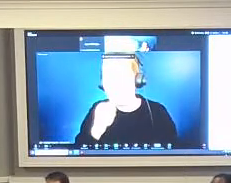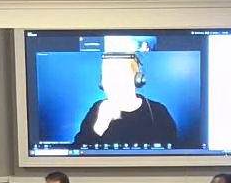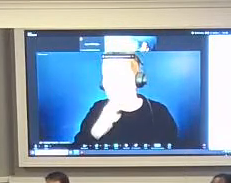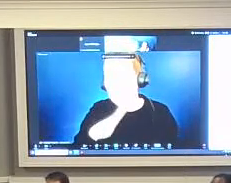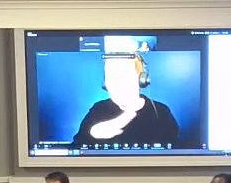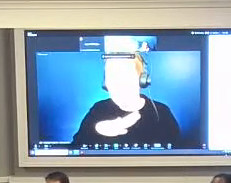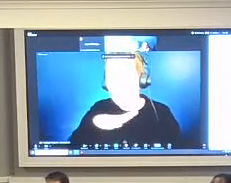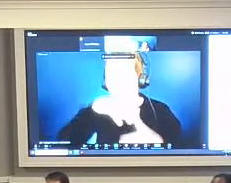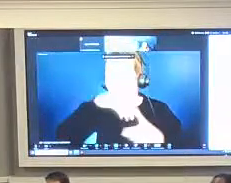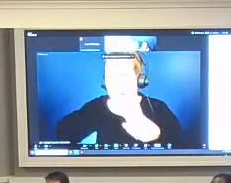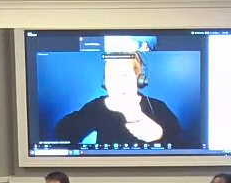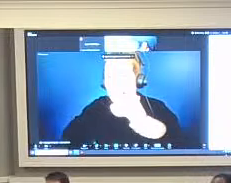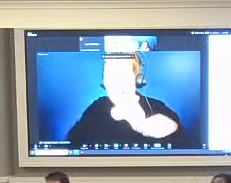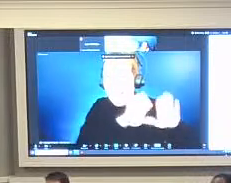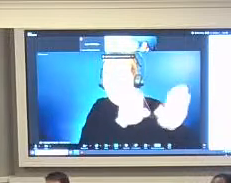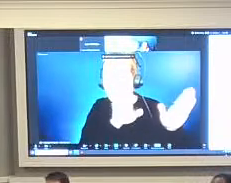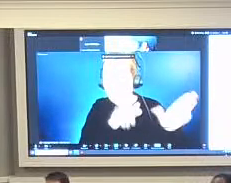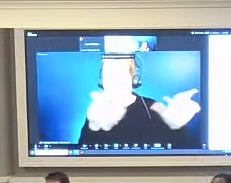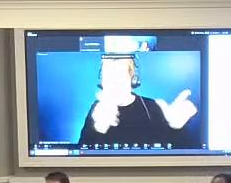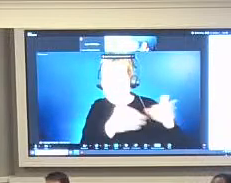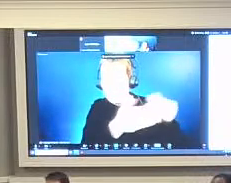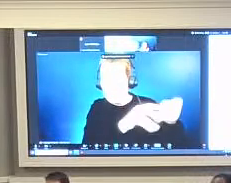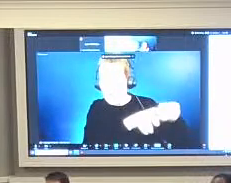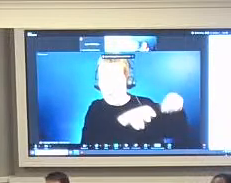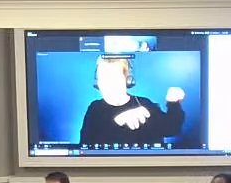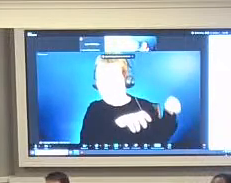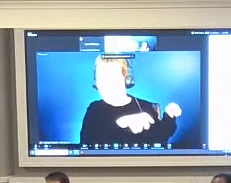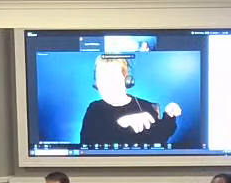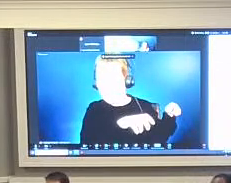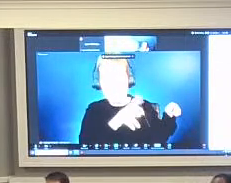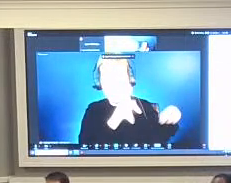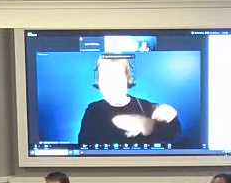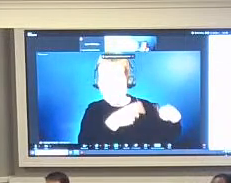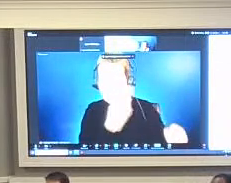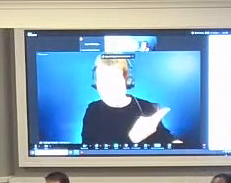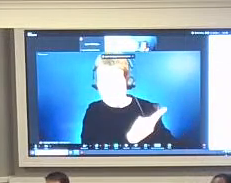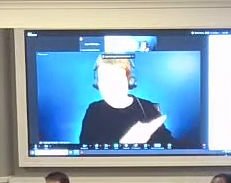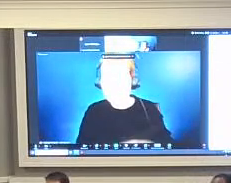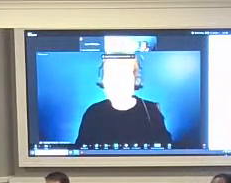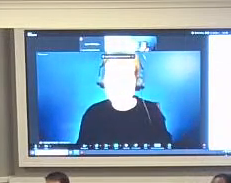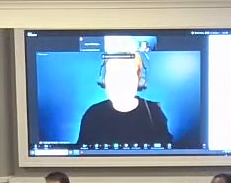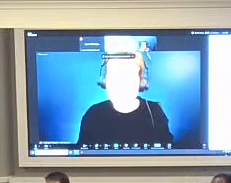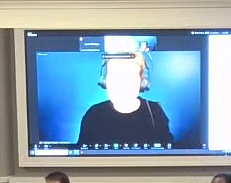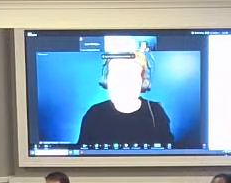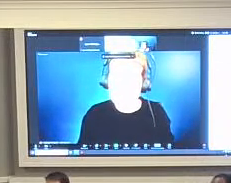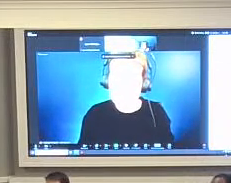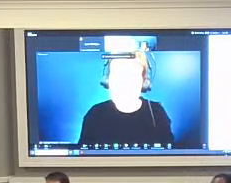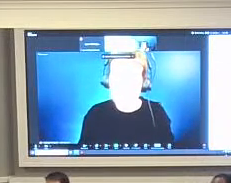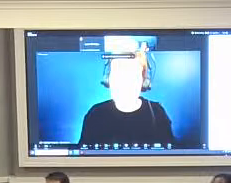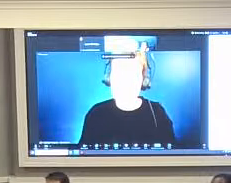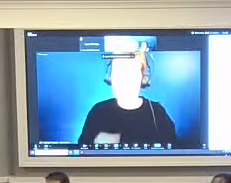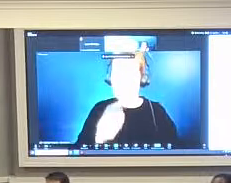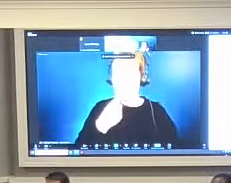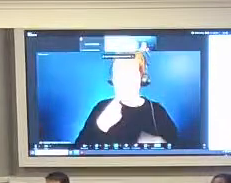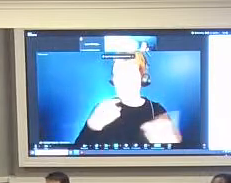mayor and city council, not this mayor. Yes, this mayor council. too. Yeah, okay. I